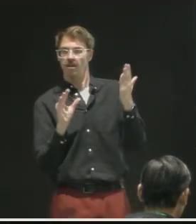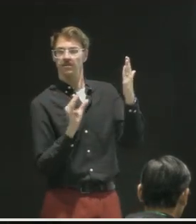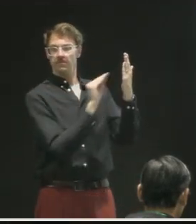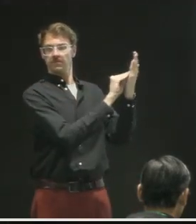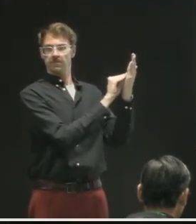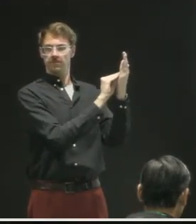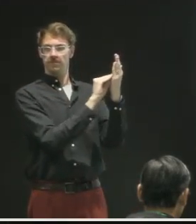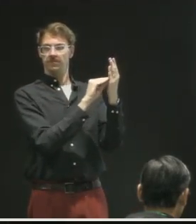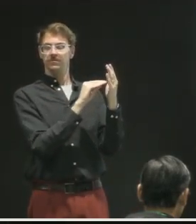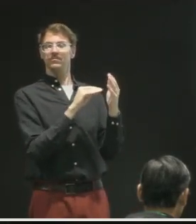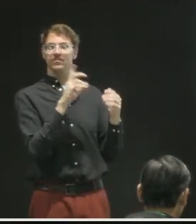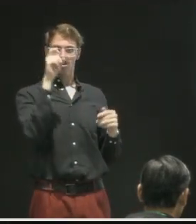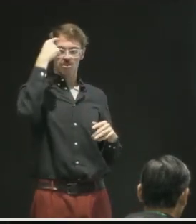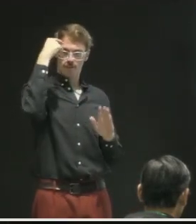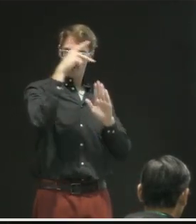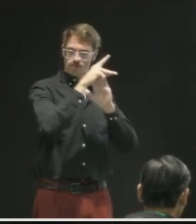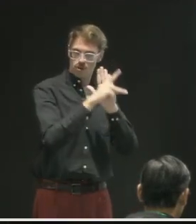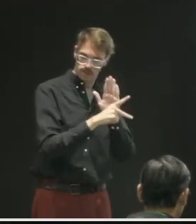World Bank and the